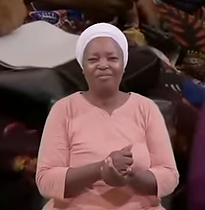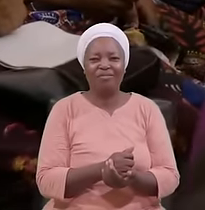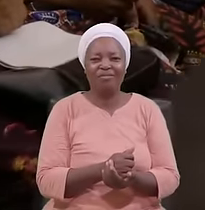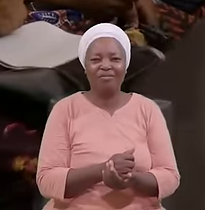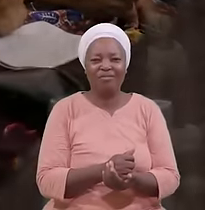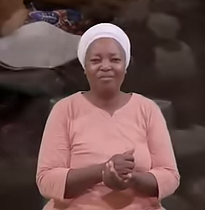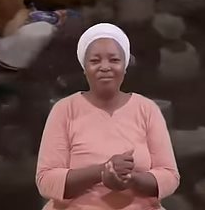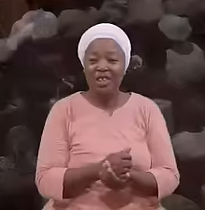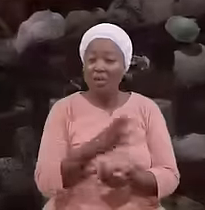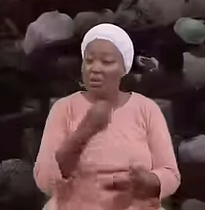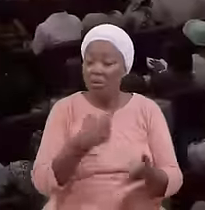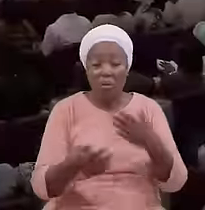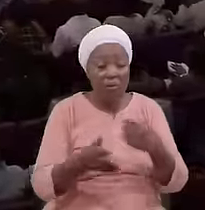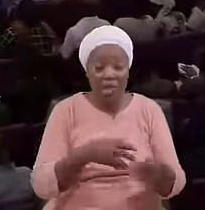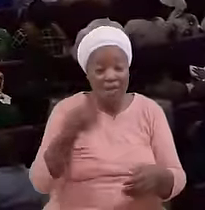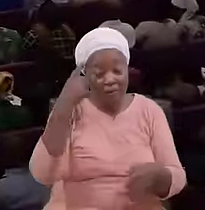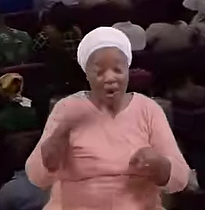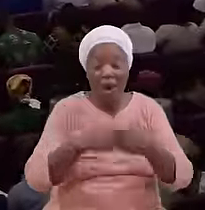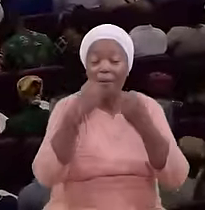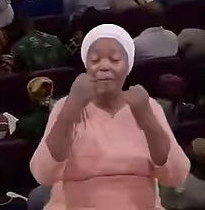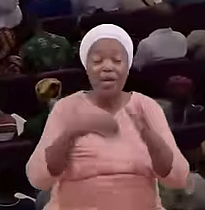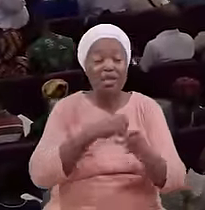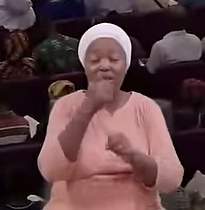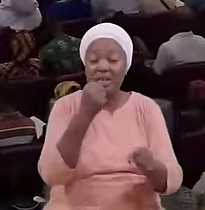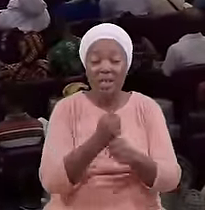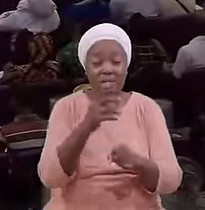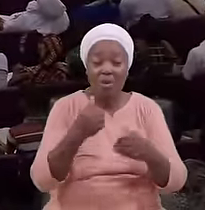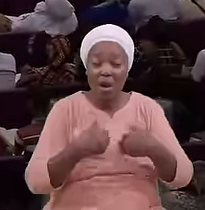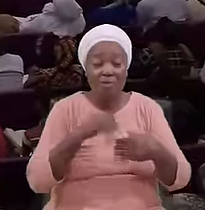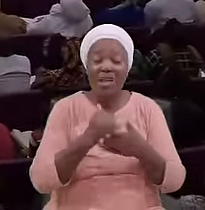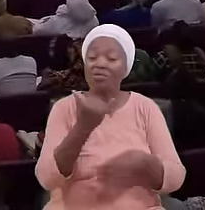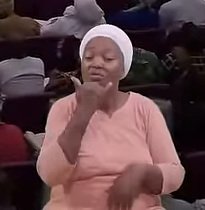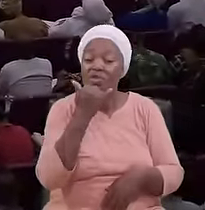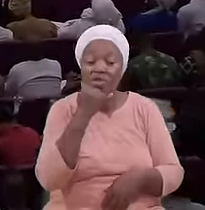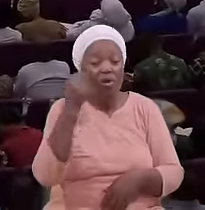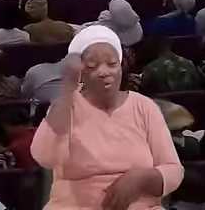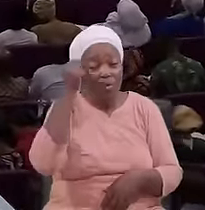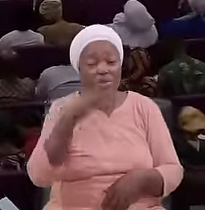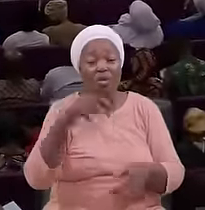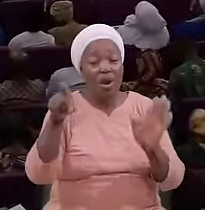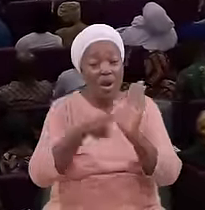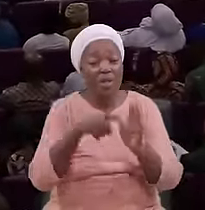No matter for how many years you have had wrong thoughts, negative thoughts,